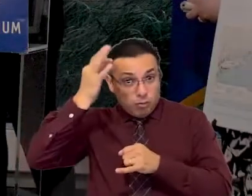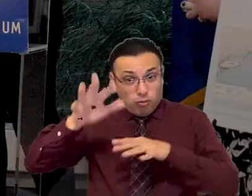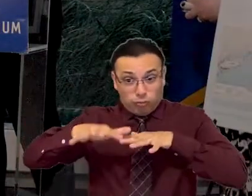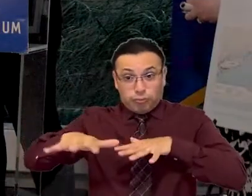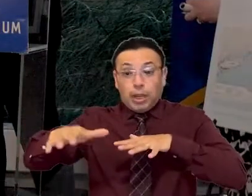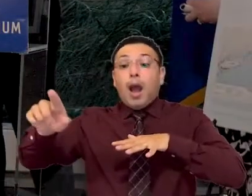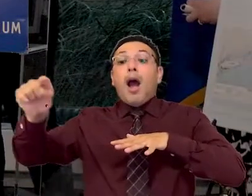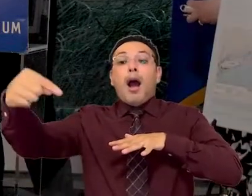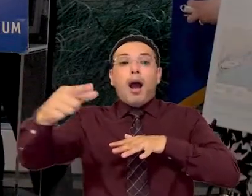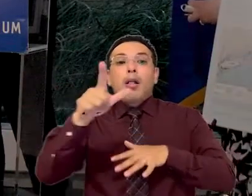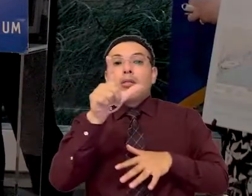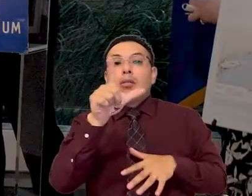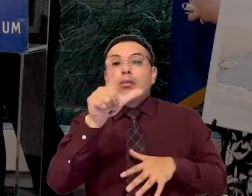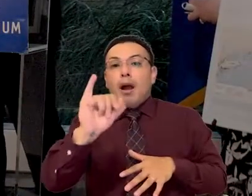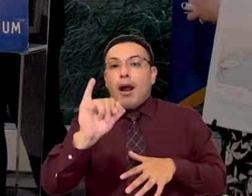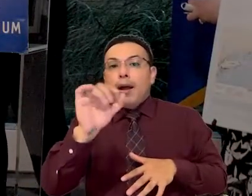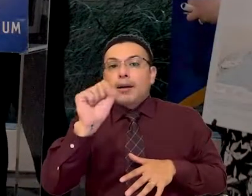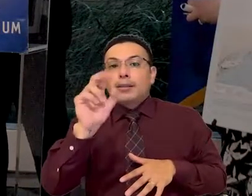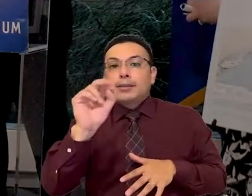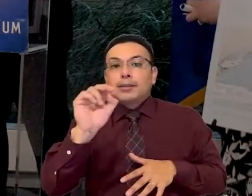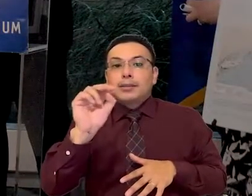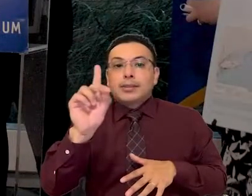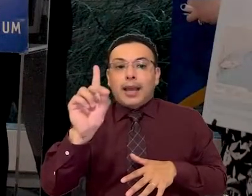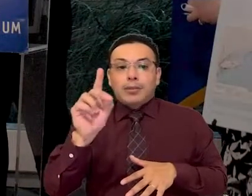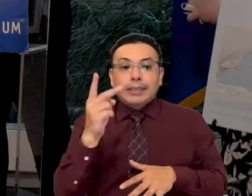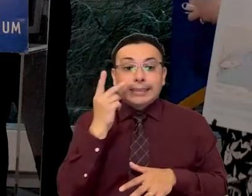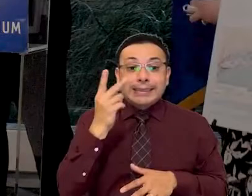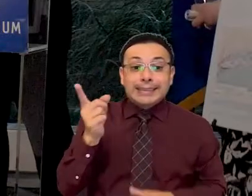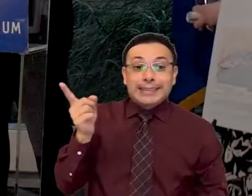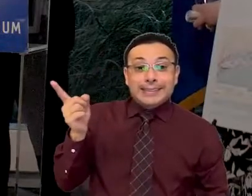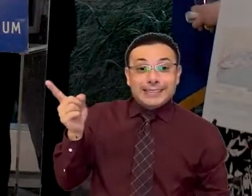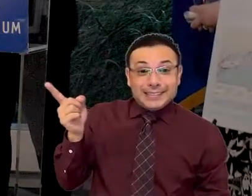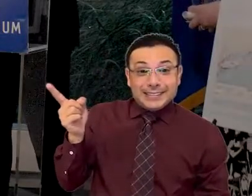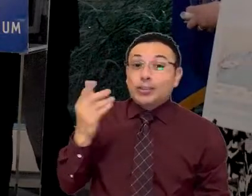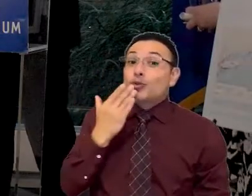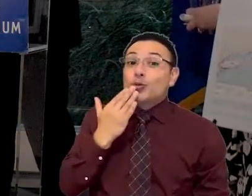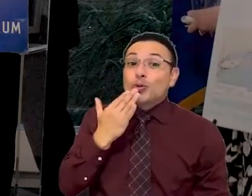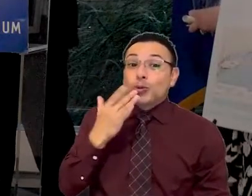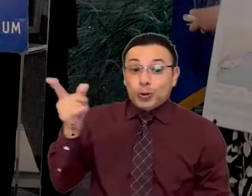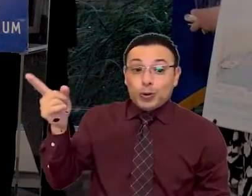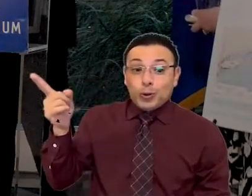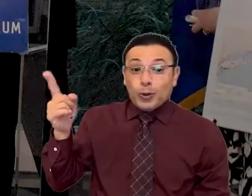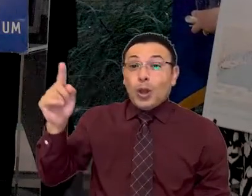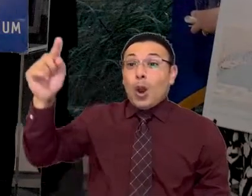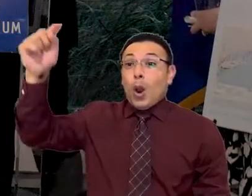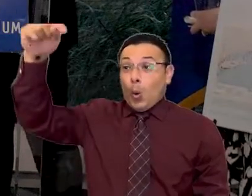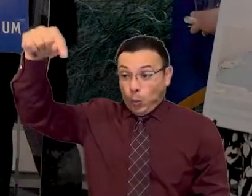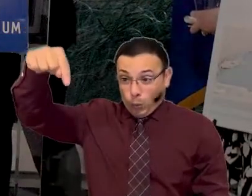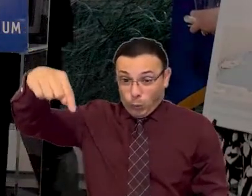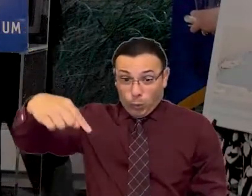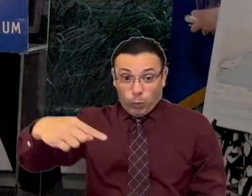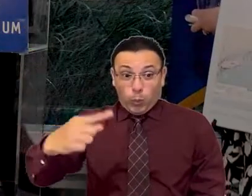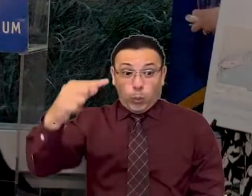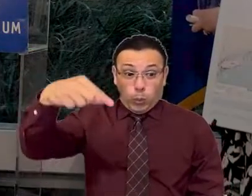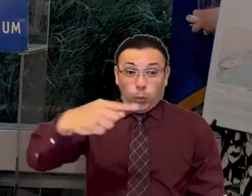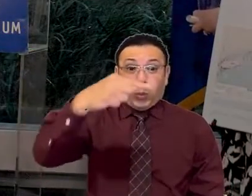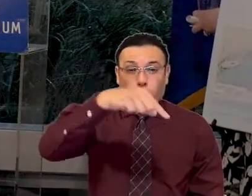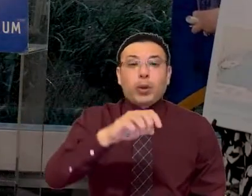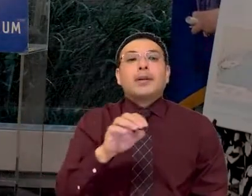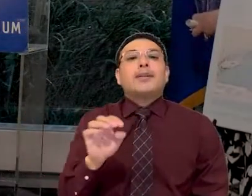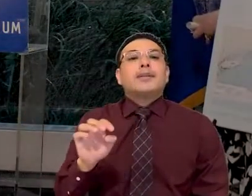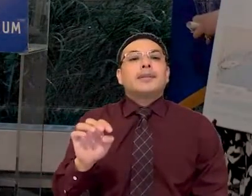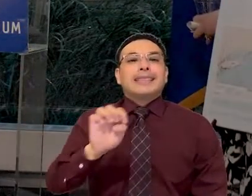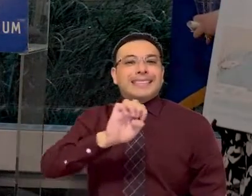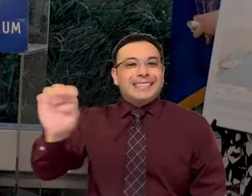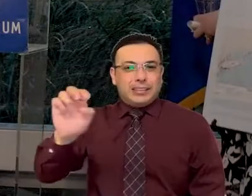now in that inset, you can see how it will weave through the East River into some point